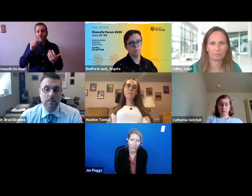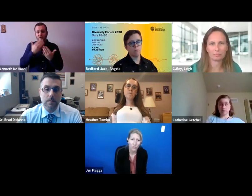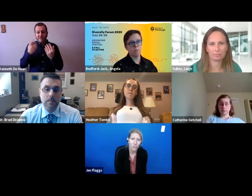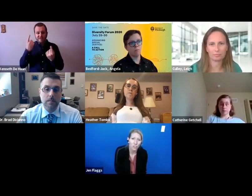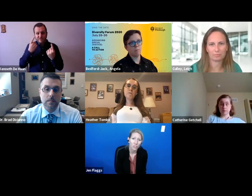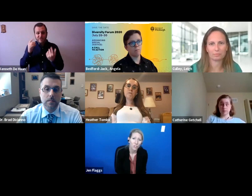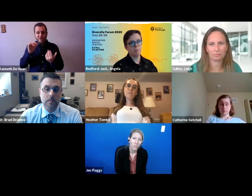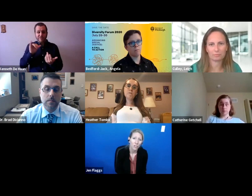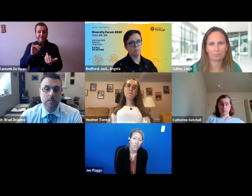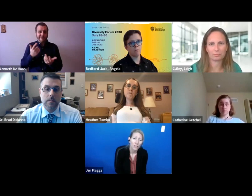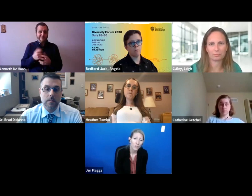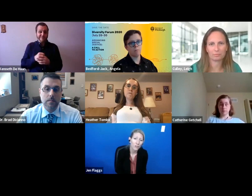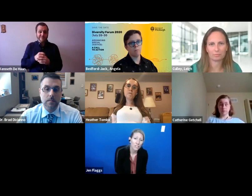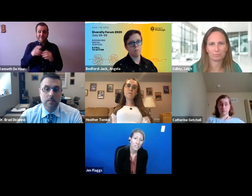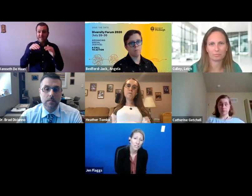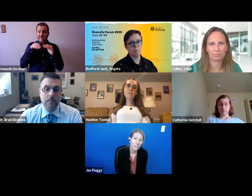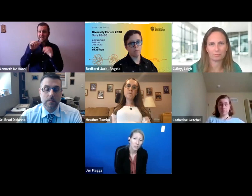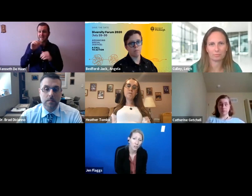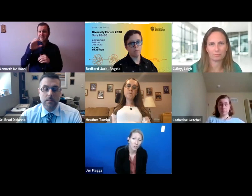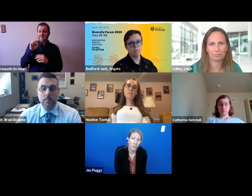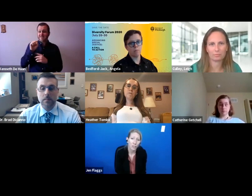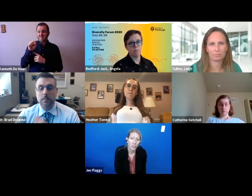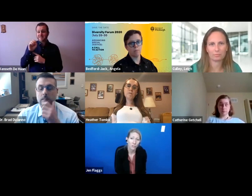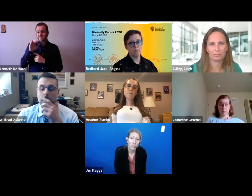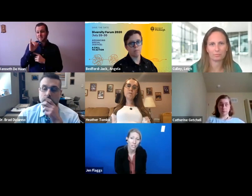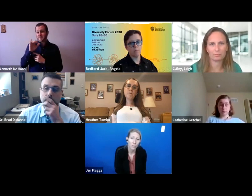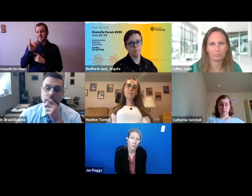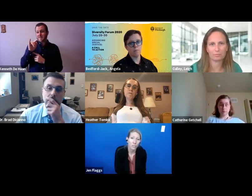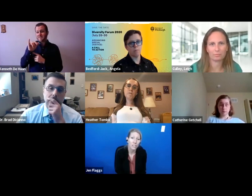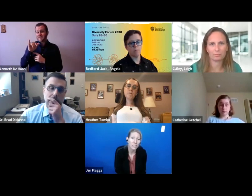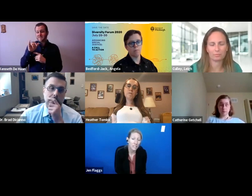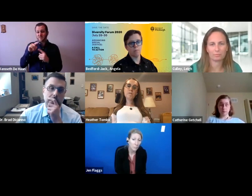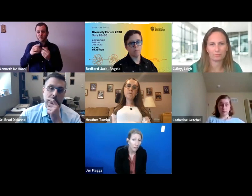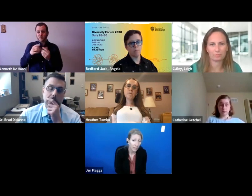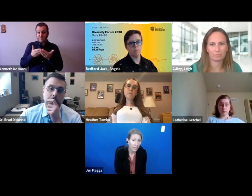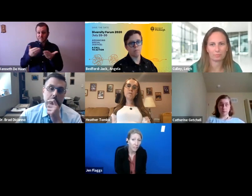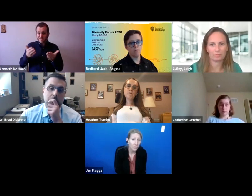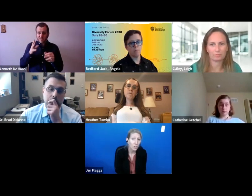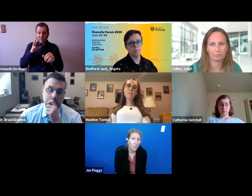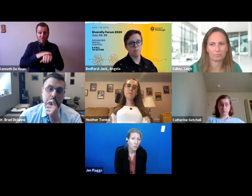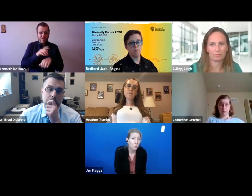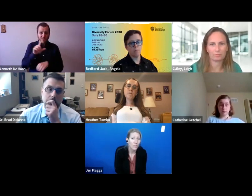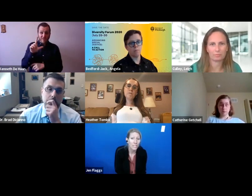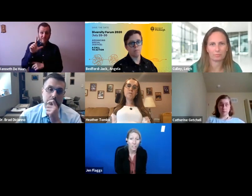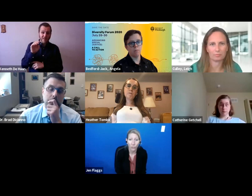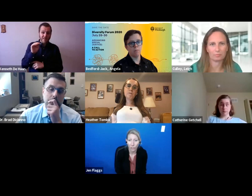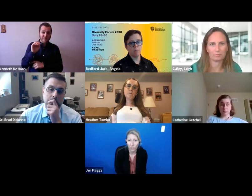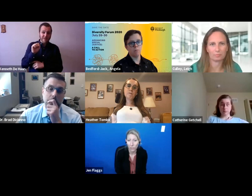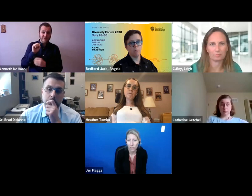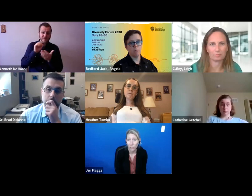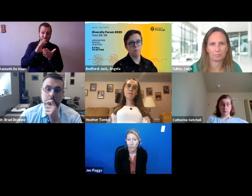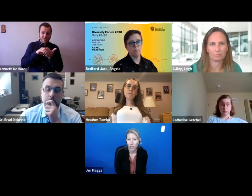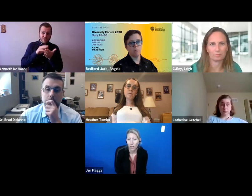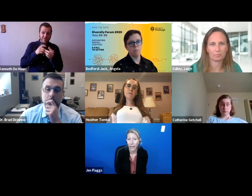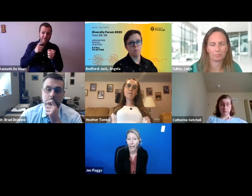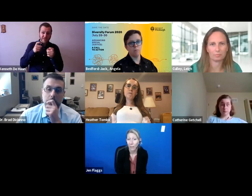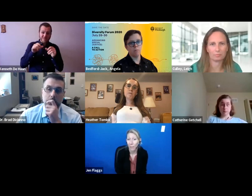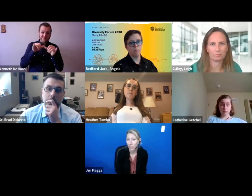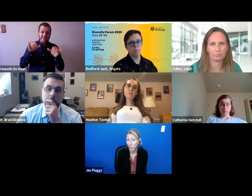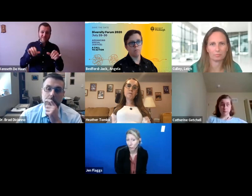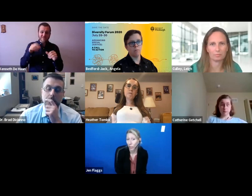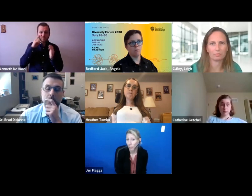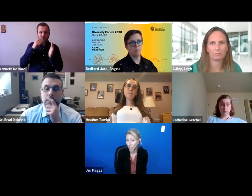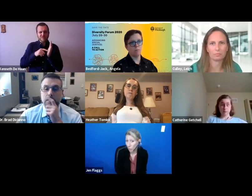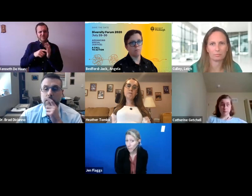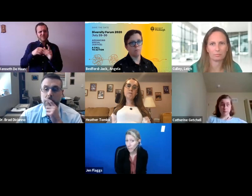huge challenge. The other thing to consider, for example, is accessibility to materials on